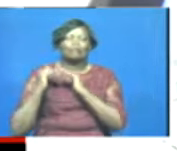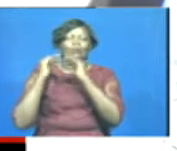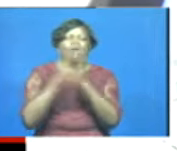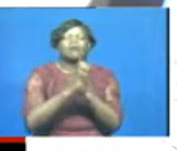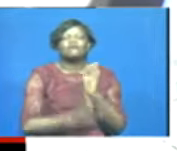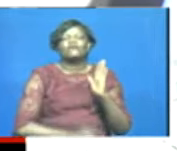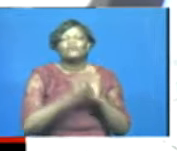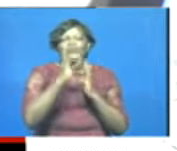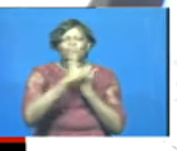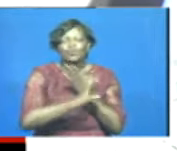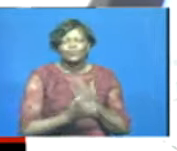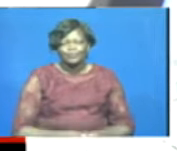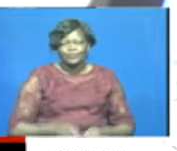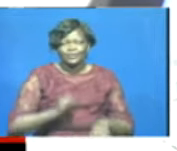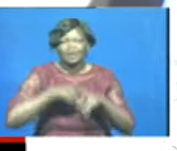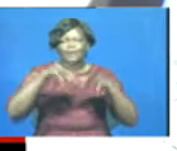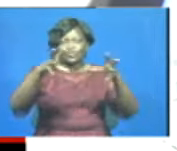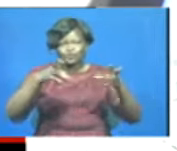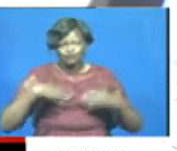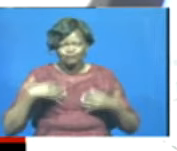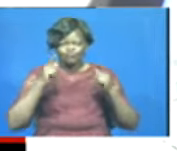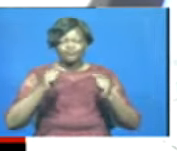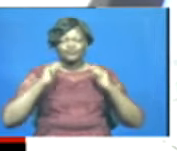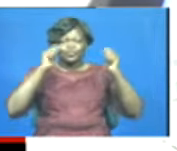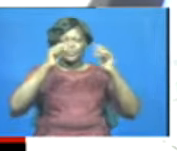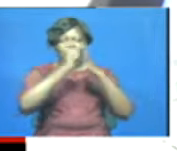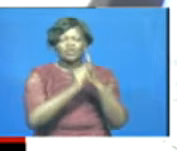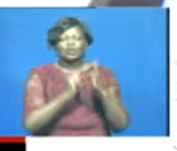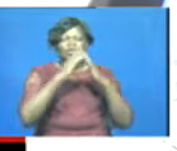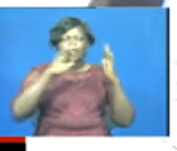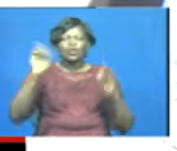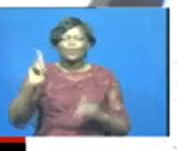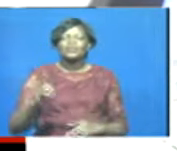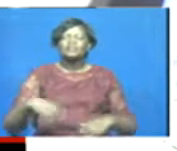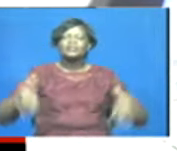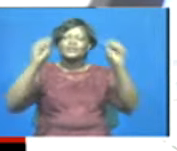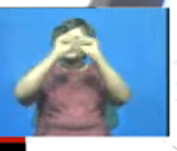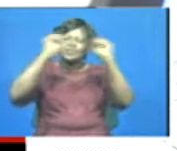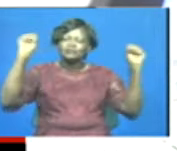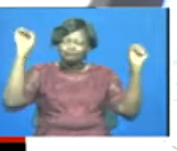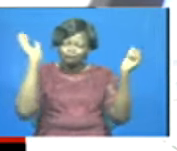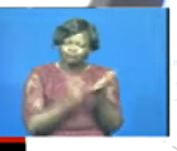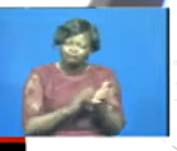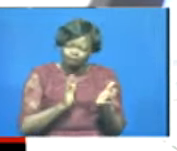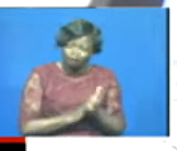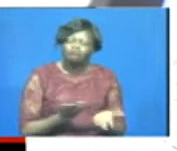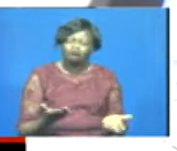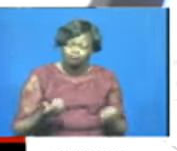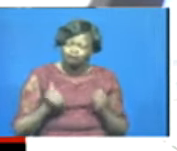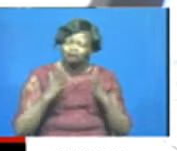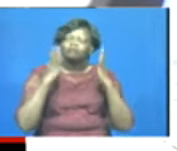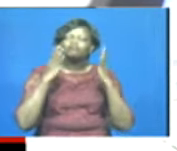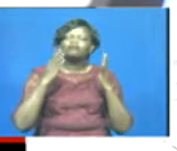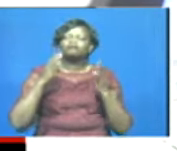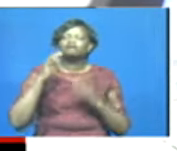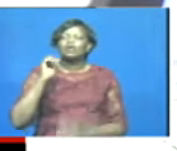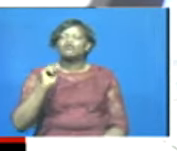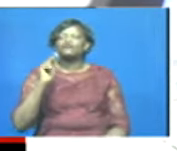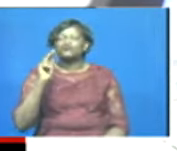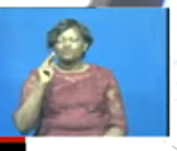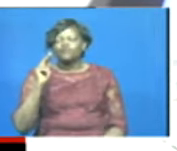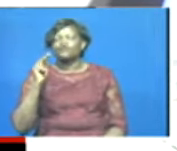country. While receiving the award at State House Nairobi, the president commended the African Union for recognizing Kenya's leadership